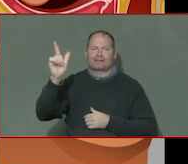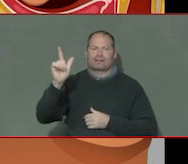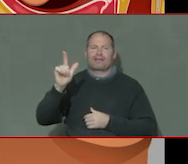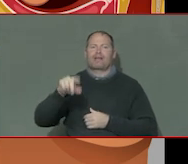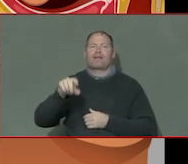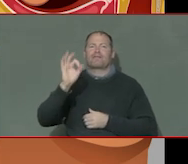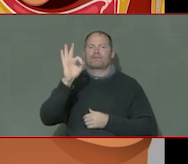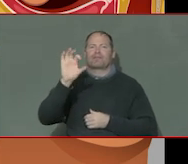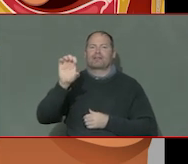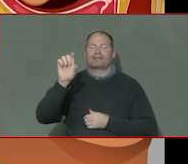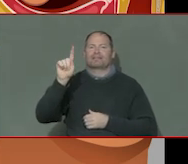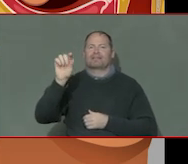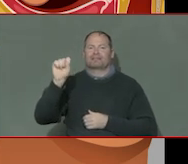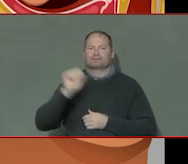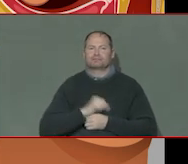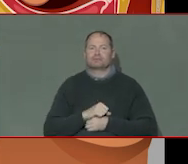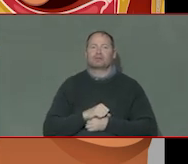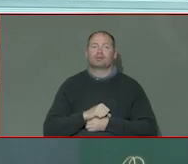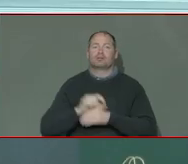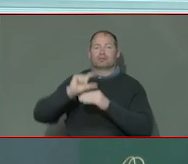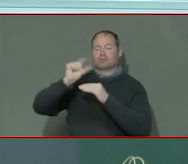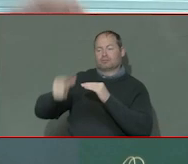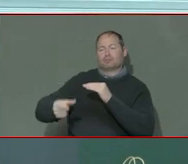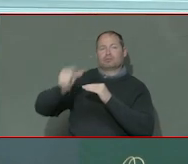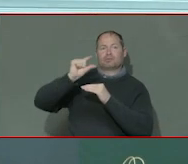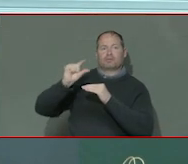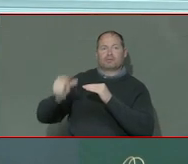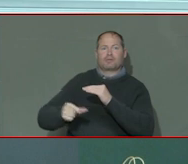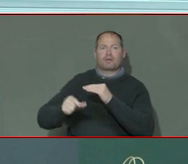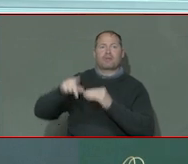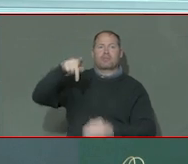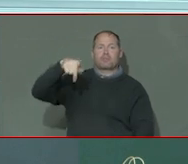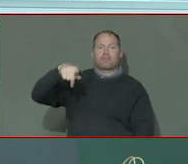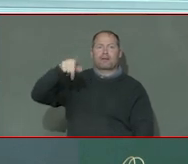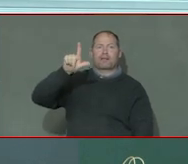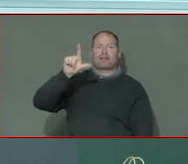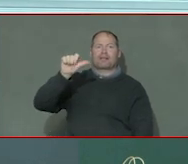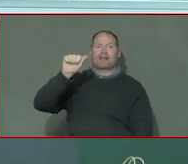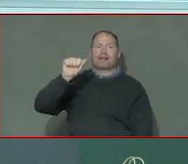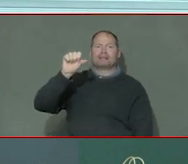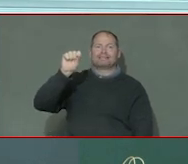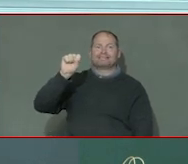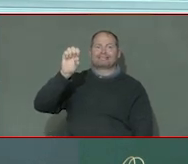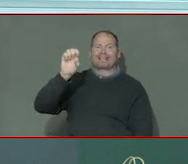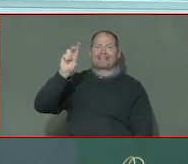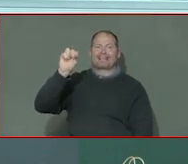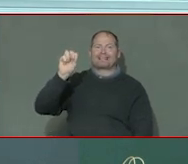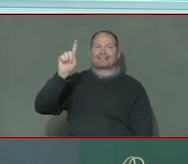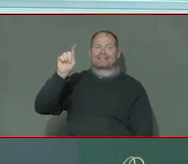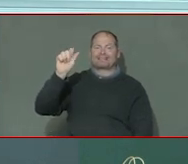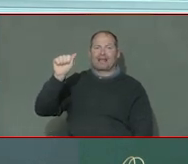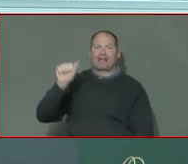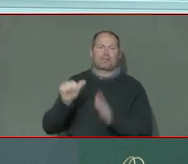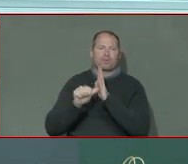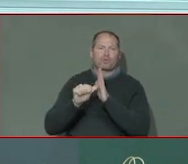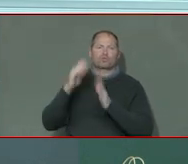People, the placenta are very important. It's extremely important to know the placenta. It is extremely